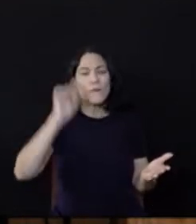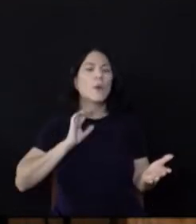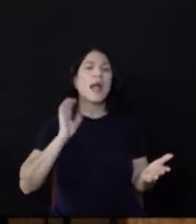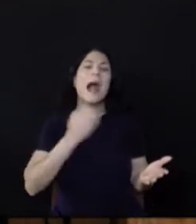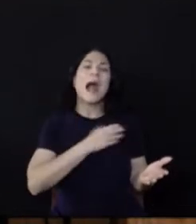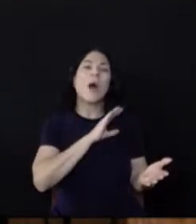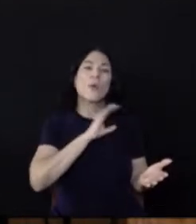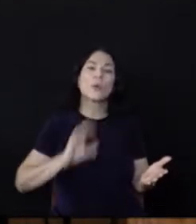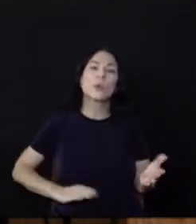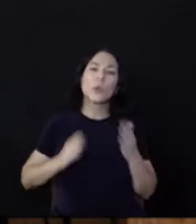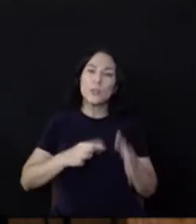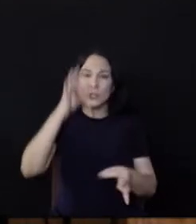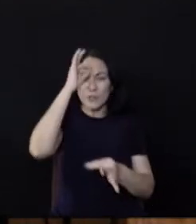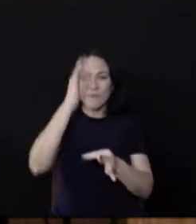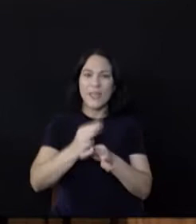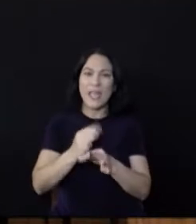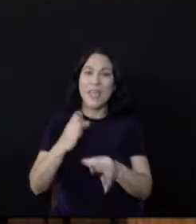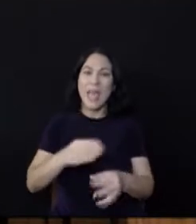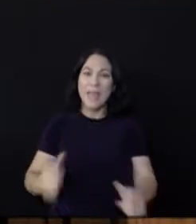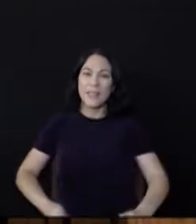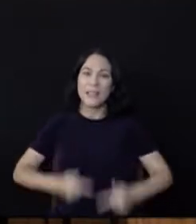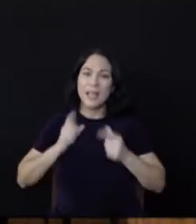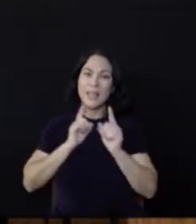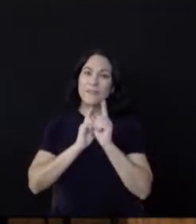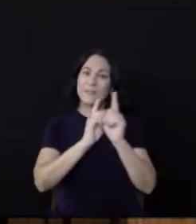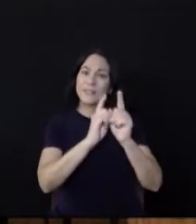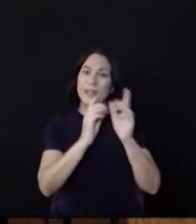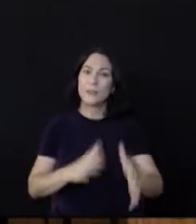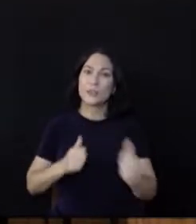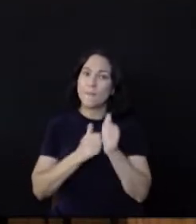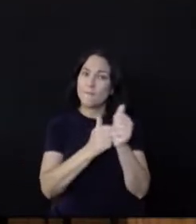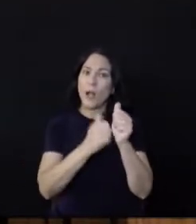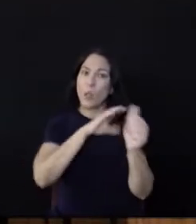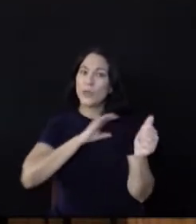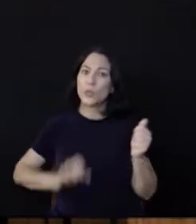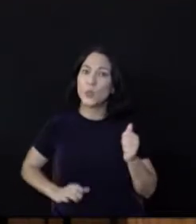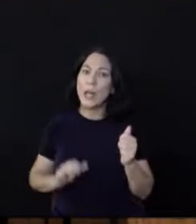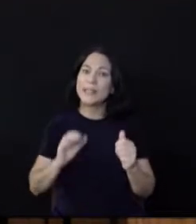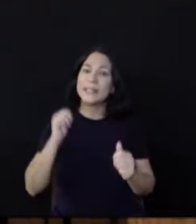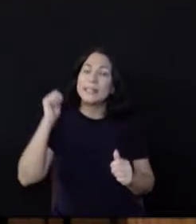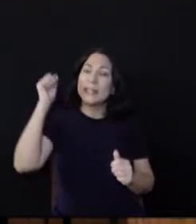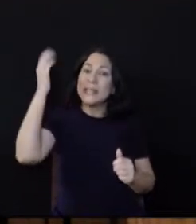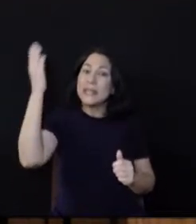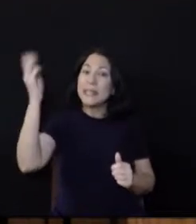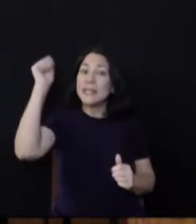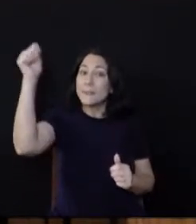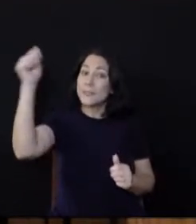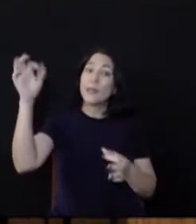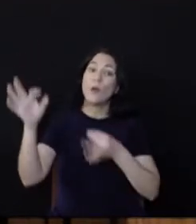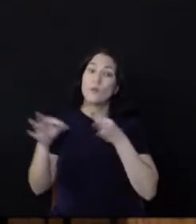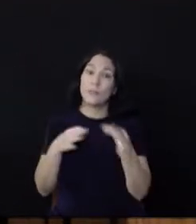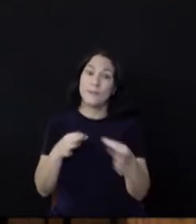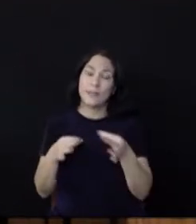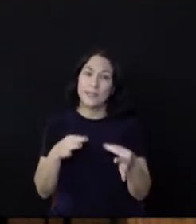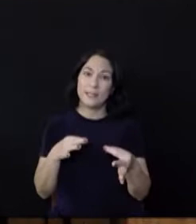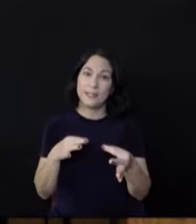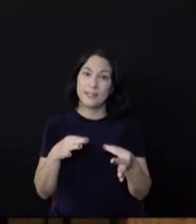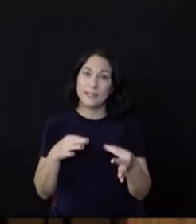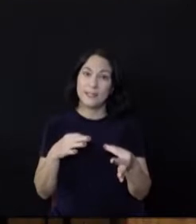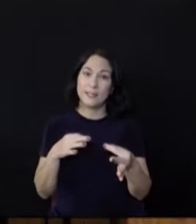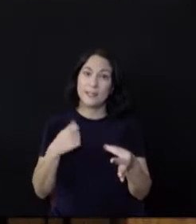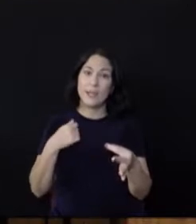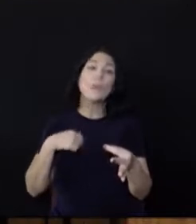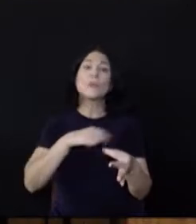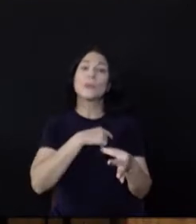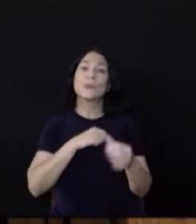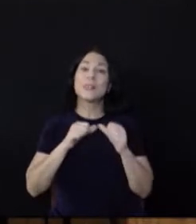to the life of discipleship following in the way of Jesus Christ as he himself defines it. So as we go forward